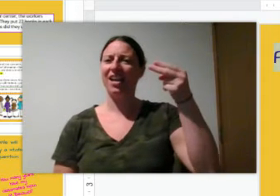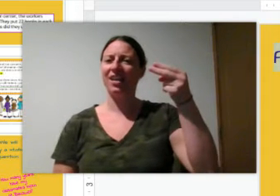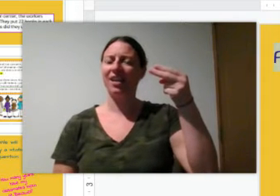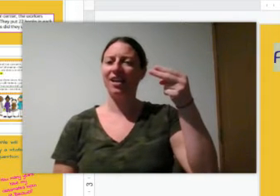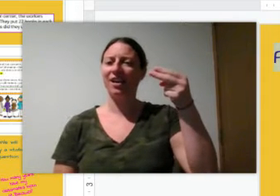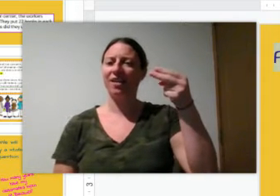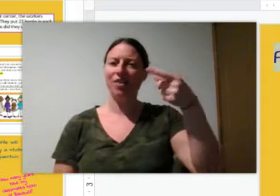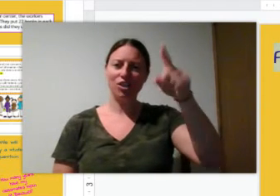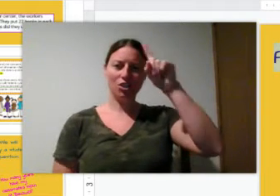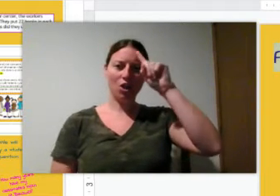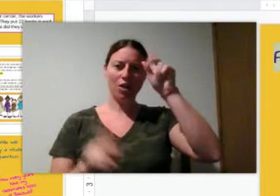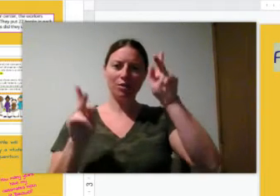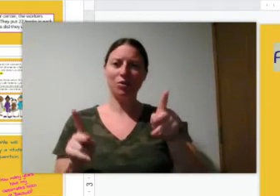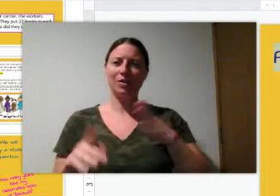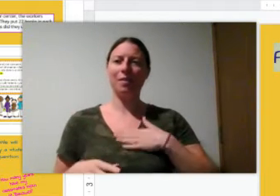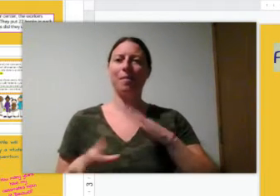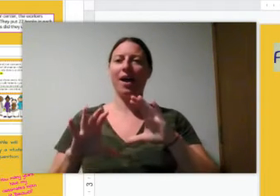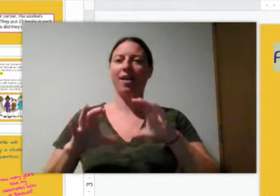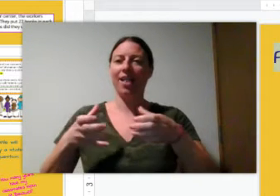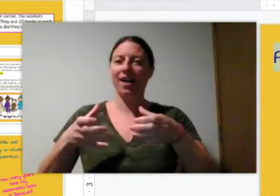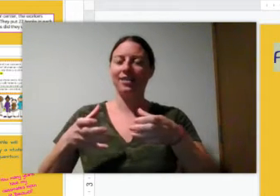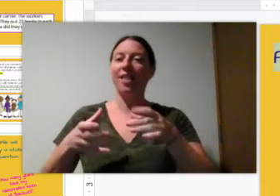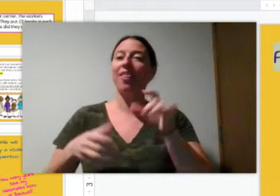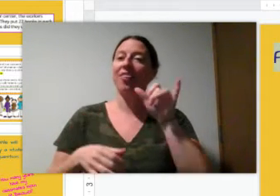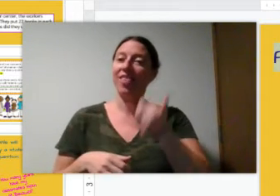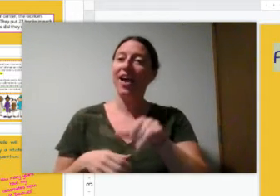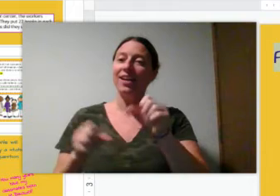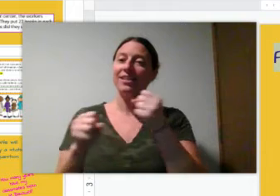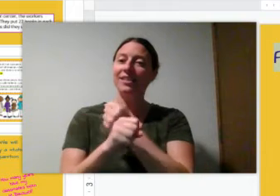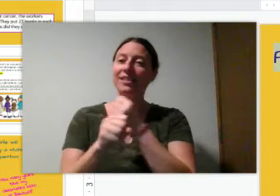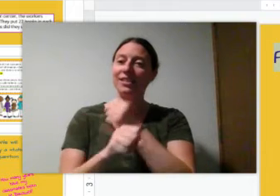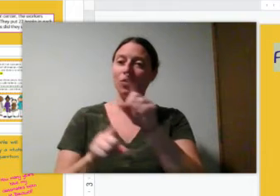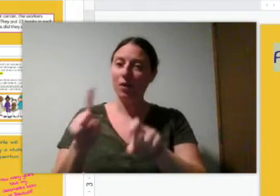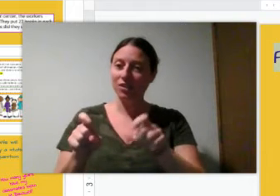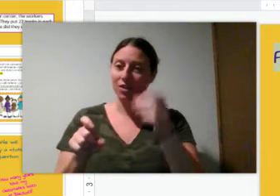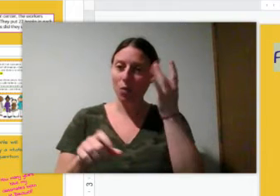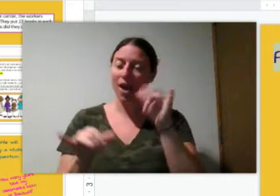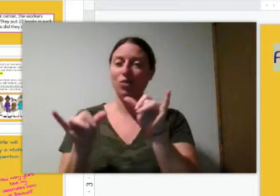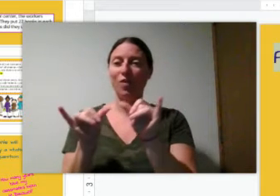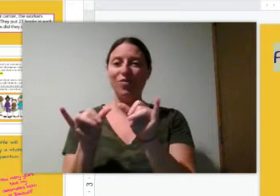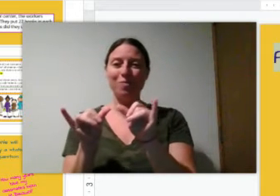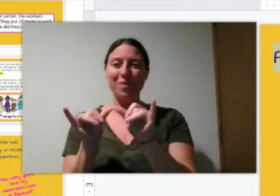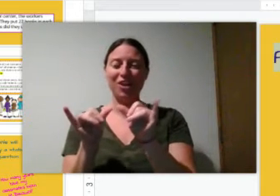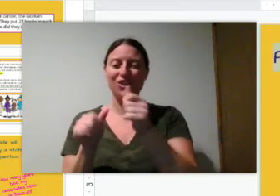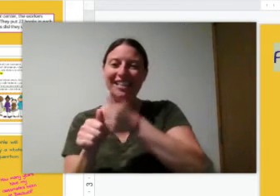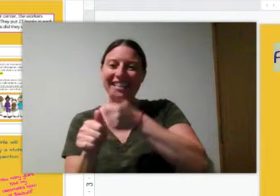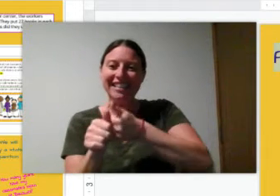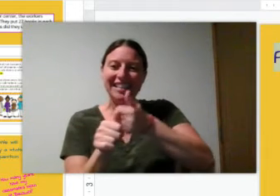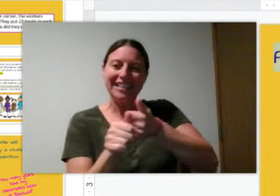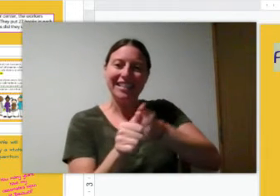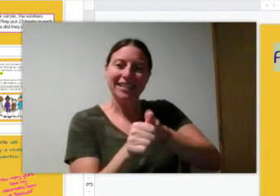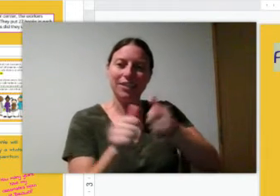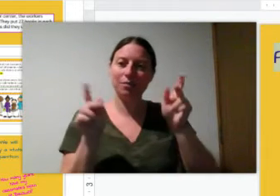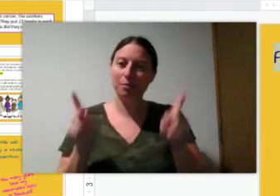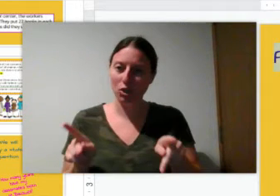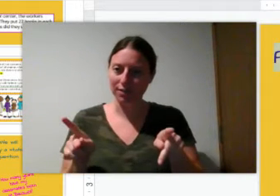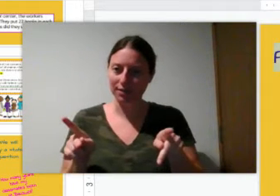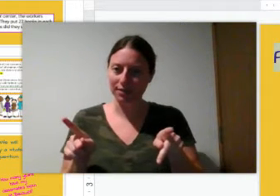person in my class? Is a statistical question, because it will tell you the greatest value of a